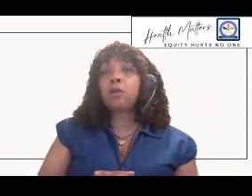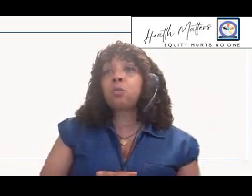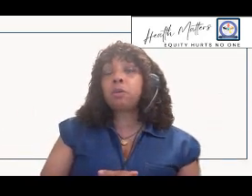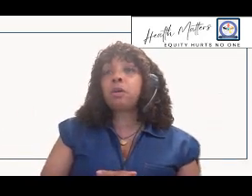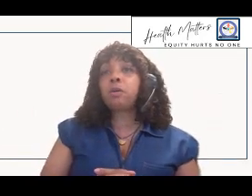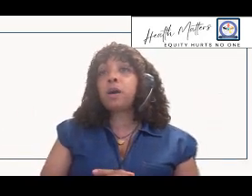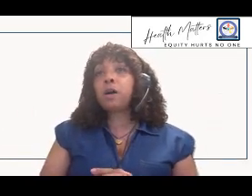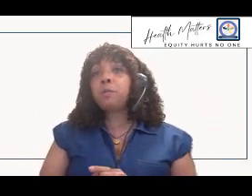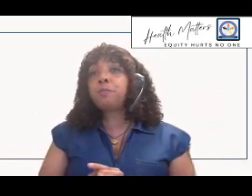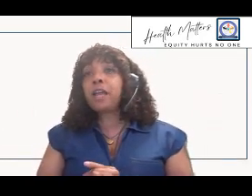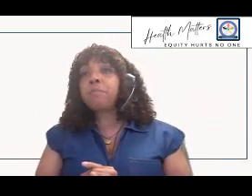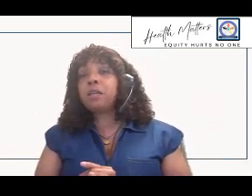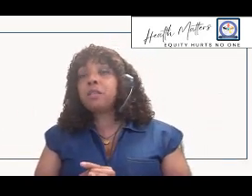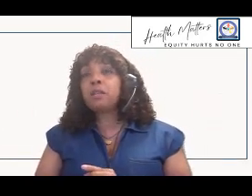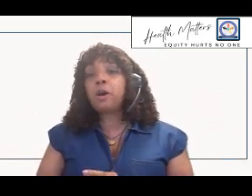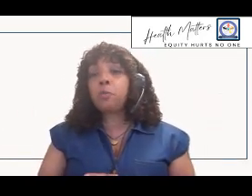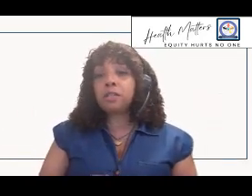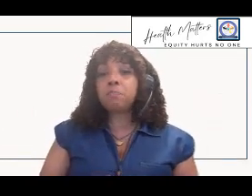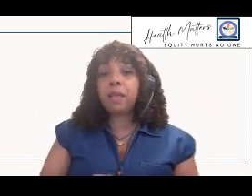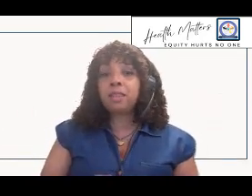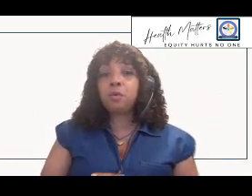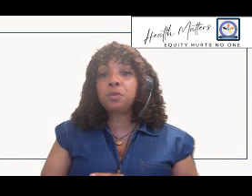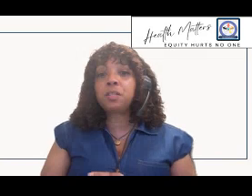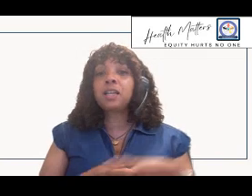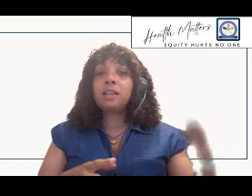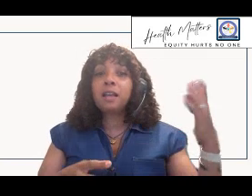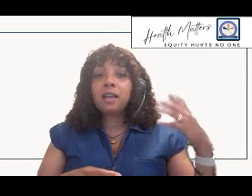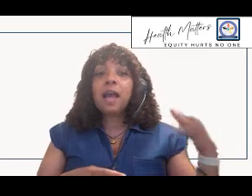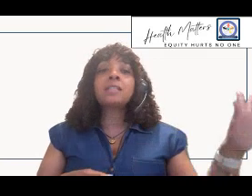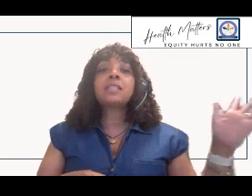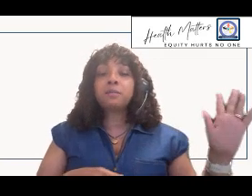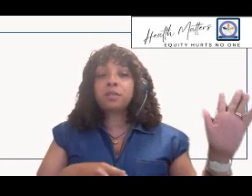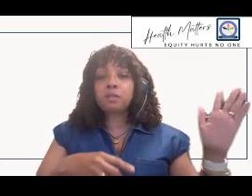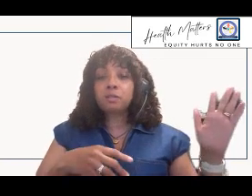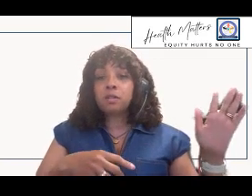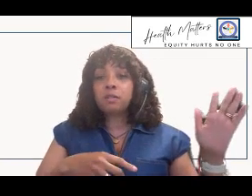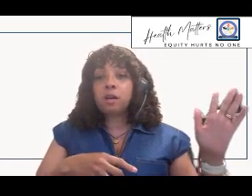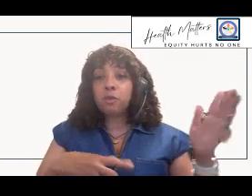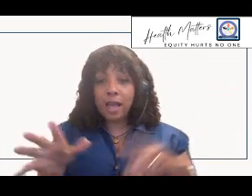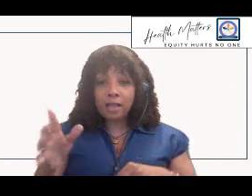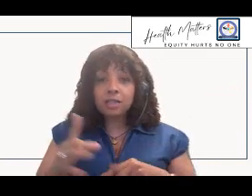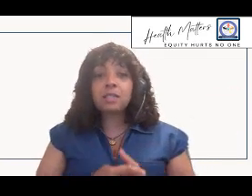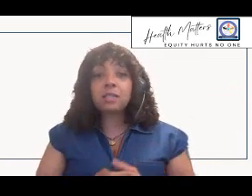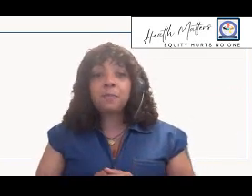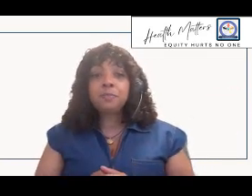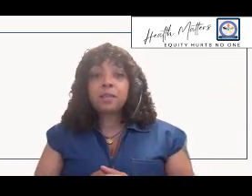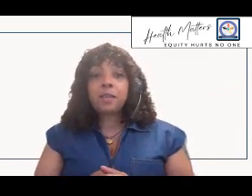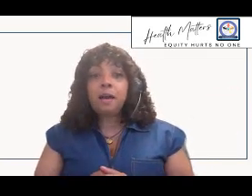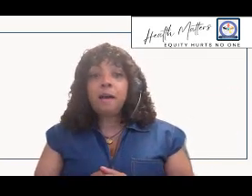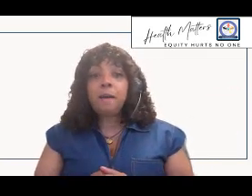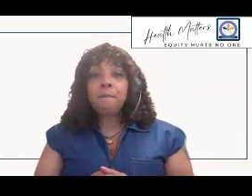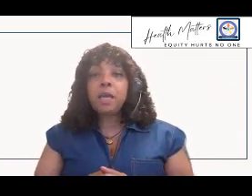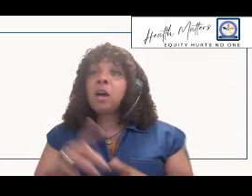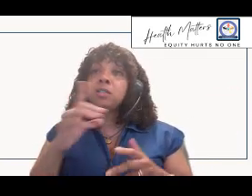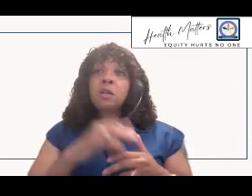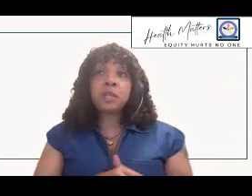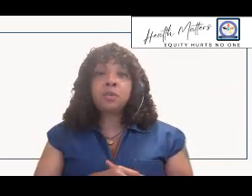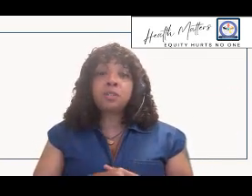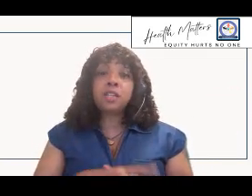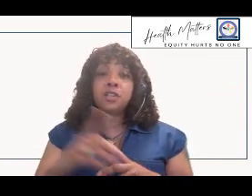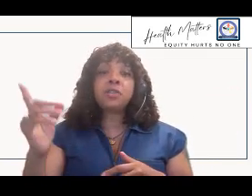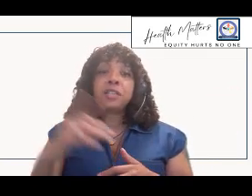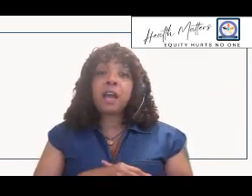Legislative Council Bureau champions help us make those concepts realities. And